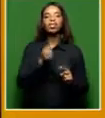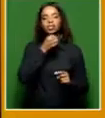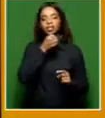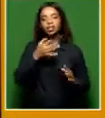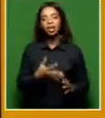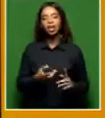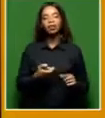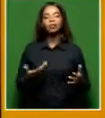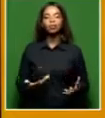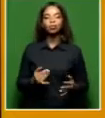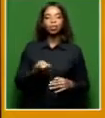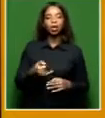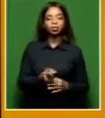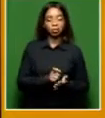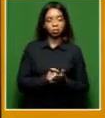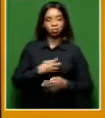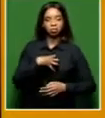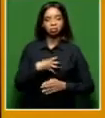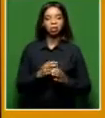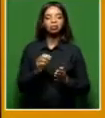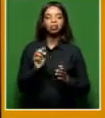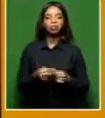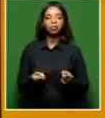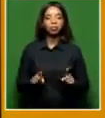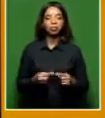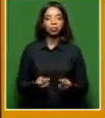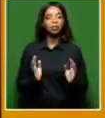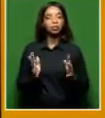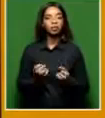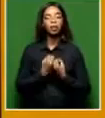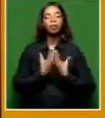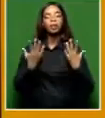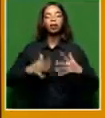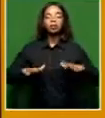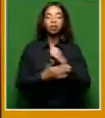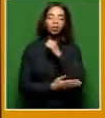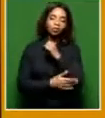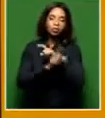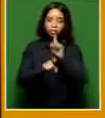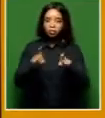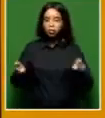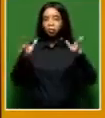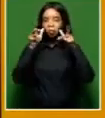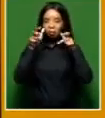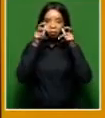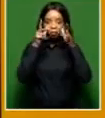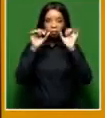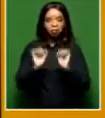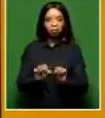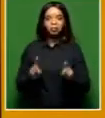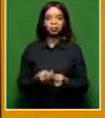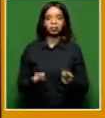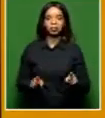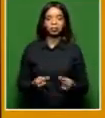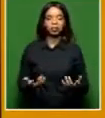From Soweto in Johannesburg. His music had received airplay from quite a number of platforms in the country where listeners have been serenaded